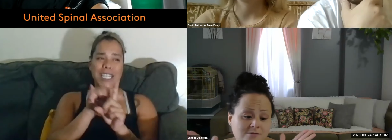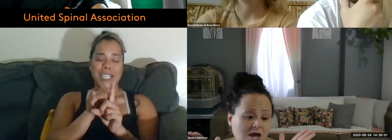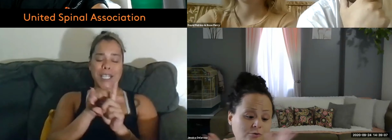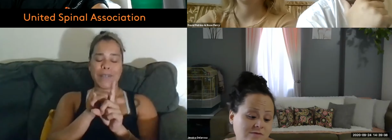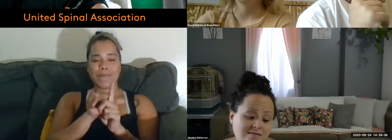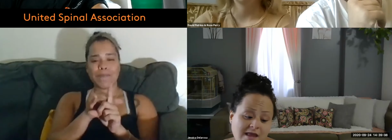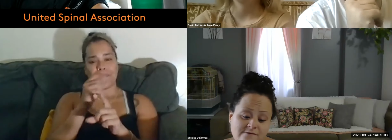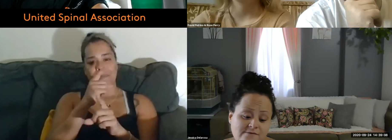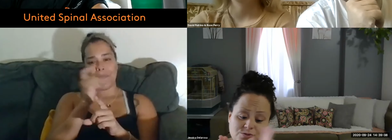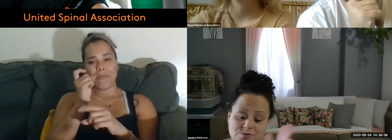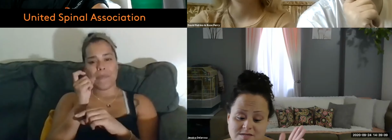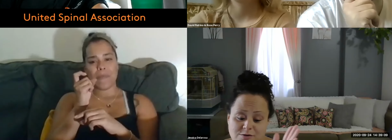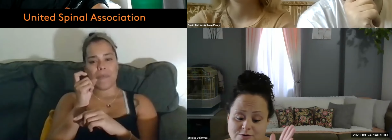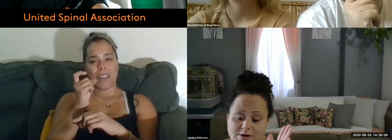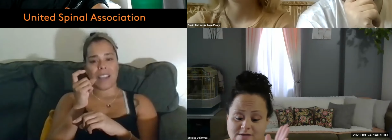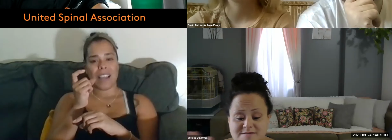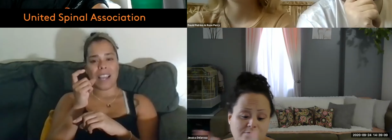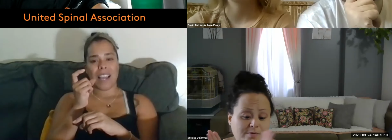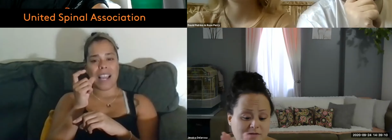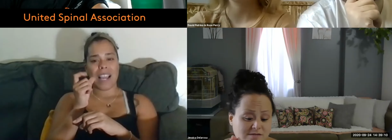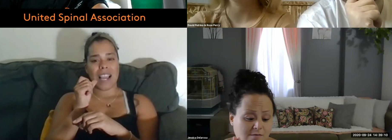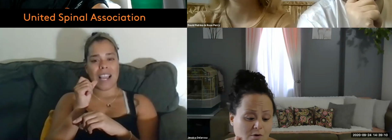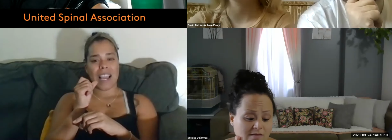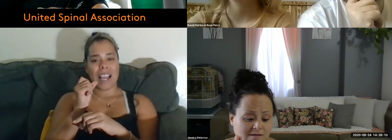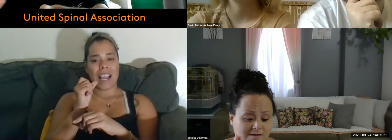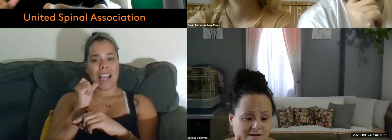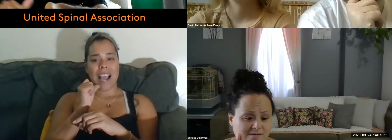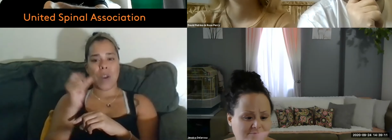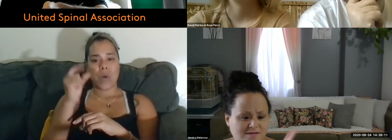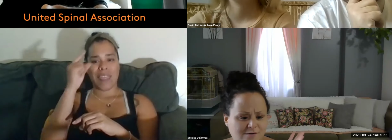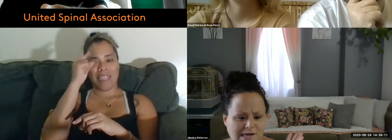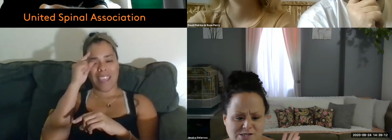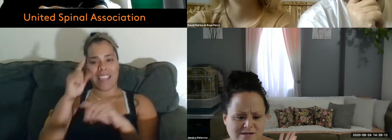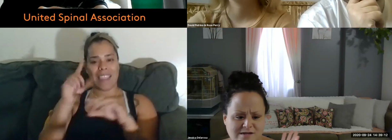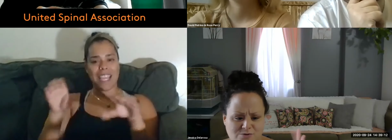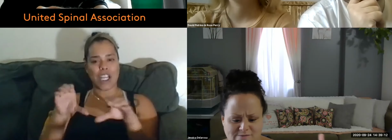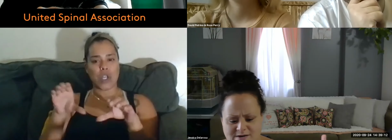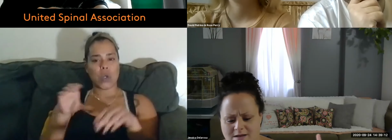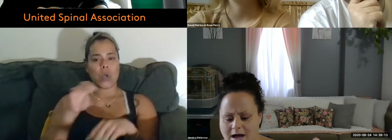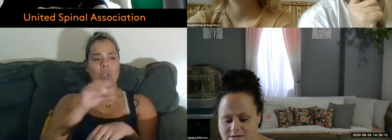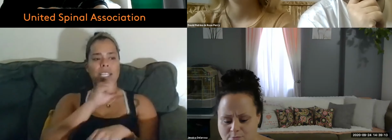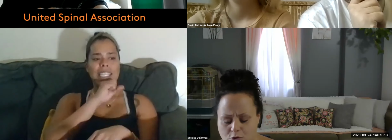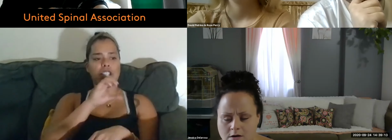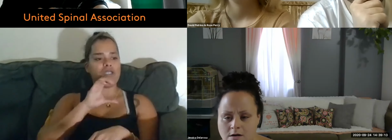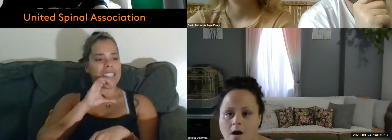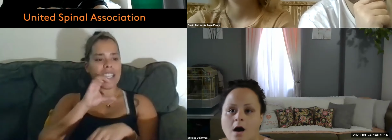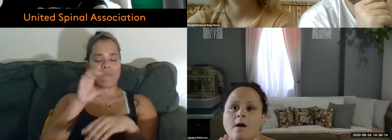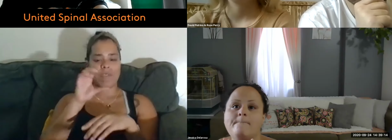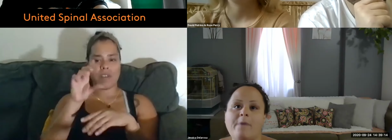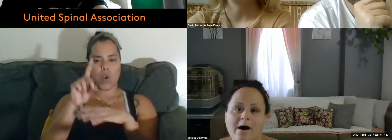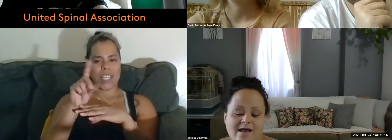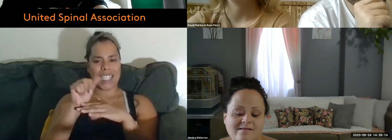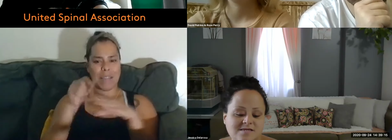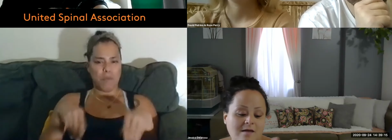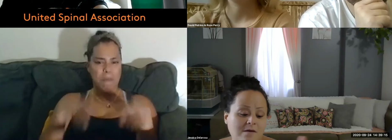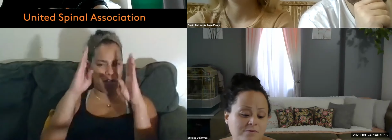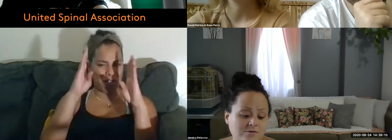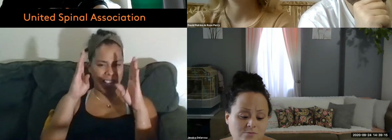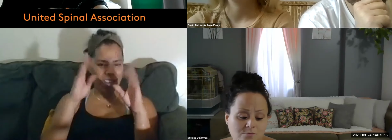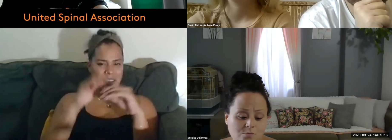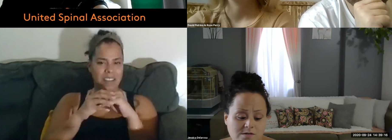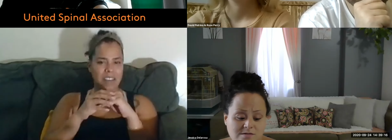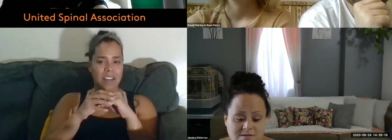my knowledge, I don't think they even do senior and disabled buildings anymore. I think that's like a type of segregation that they don't even allow anymore. mm-hmm. But at the time